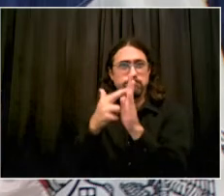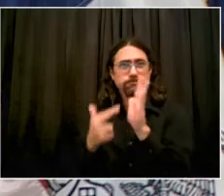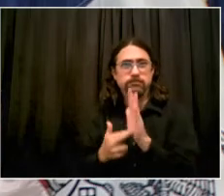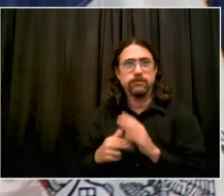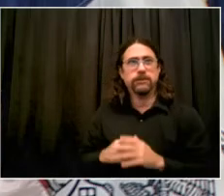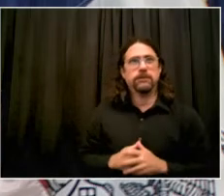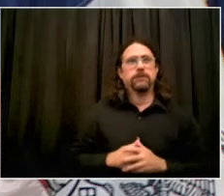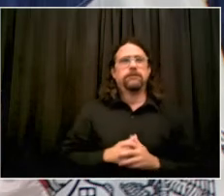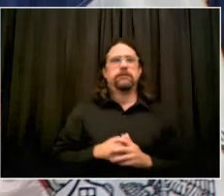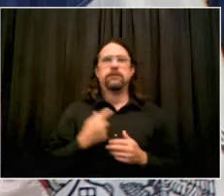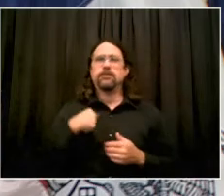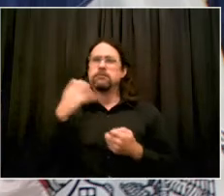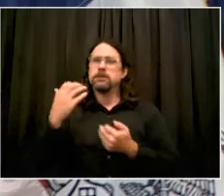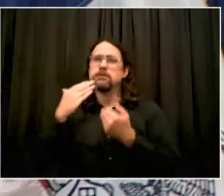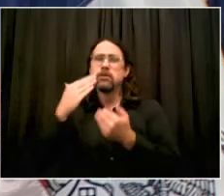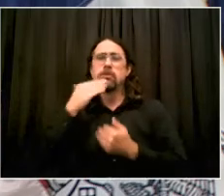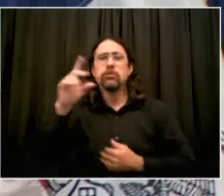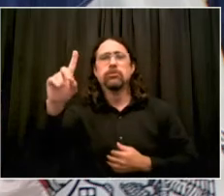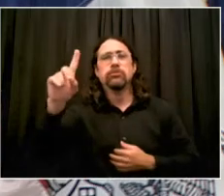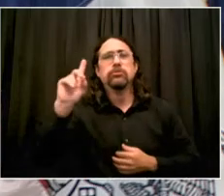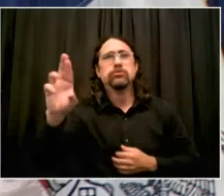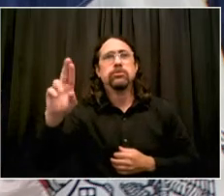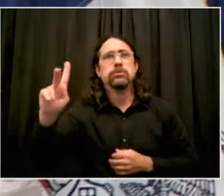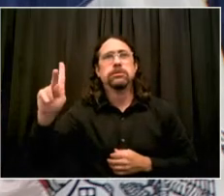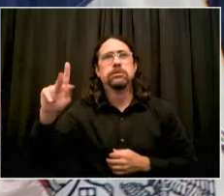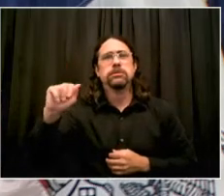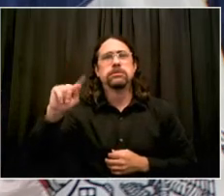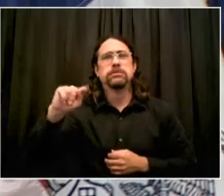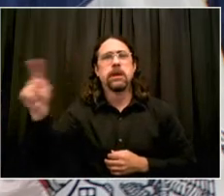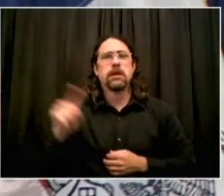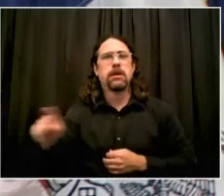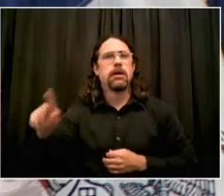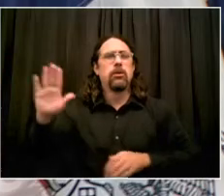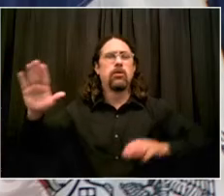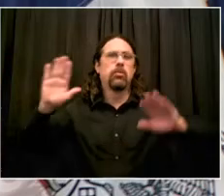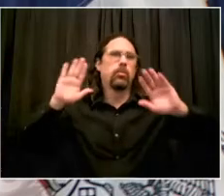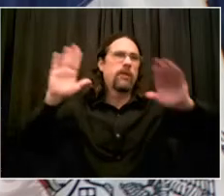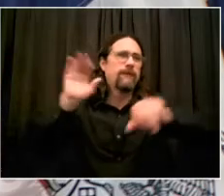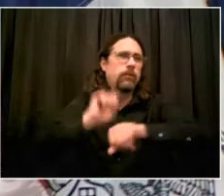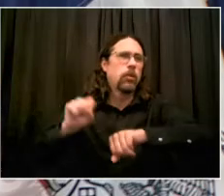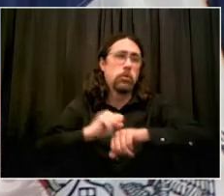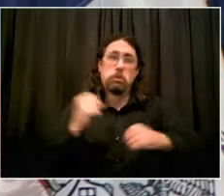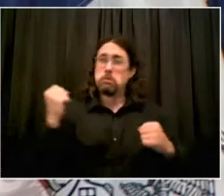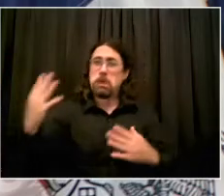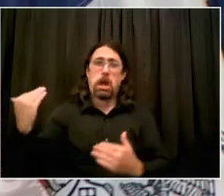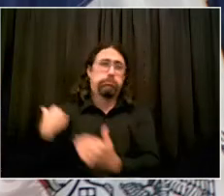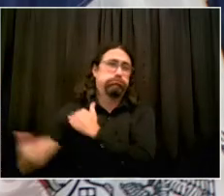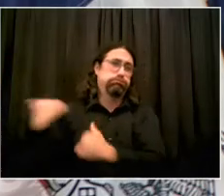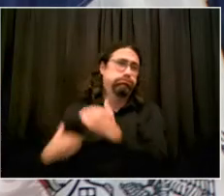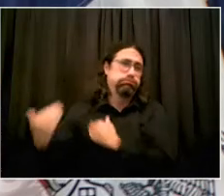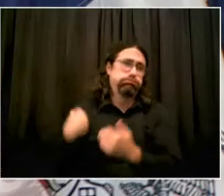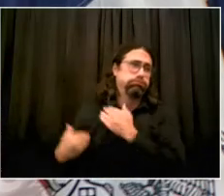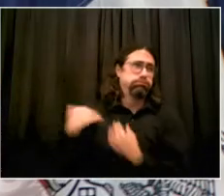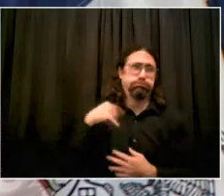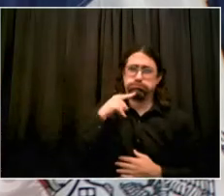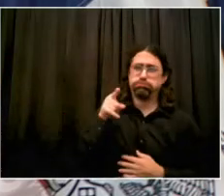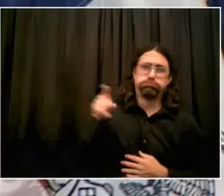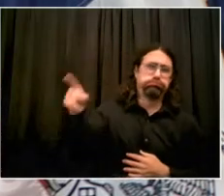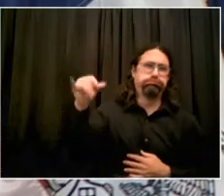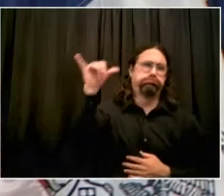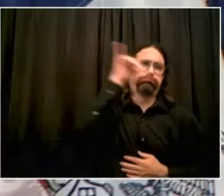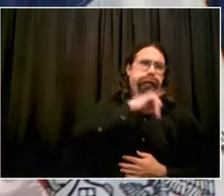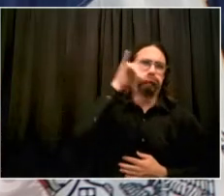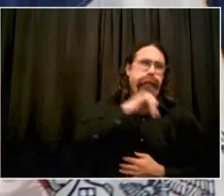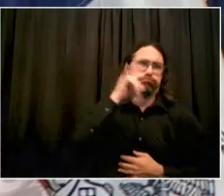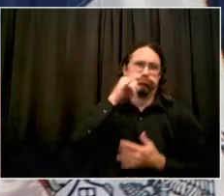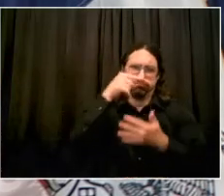community, and all the time and energy he's put into working with community organizations and leaders to help get the right message out. So with that, we'll get an update